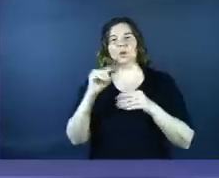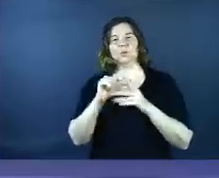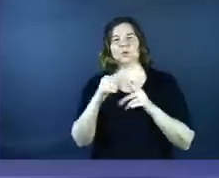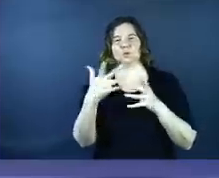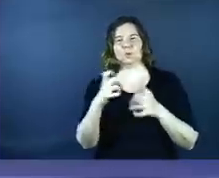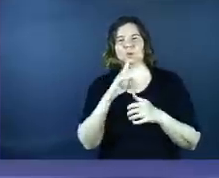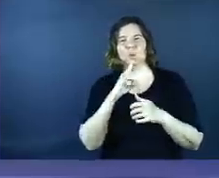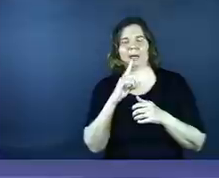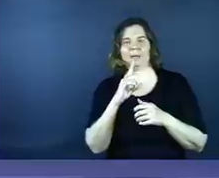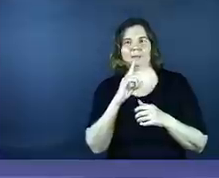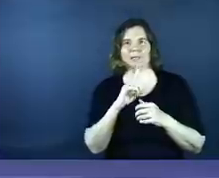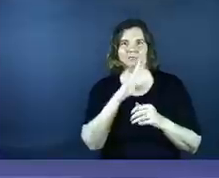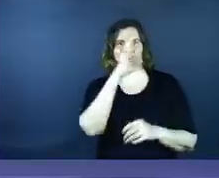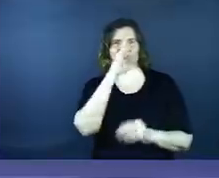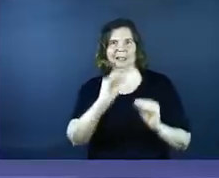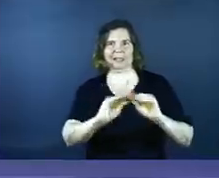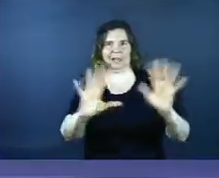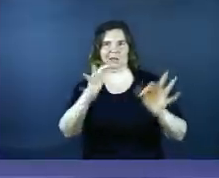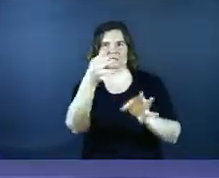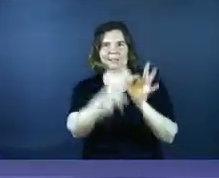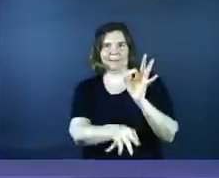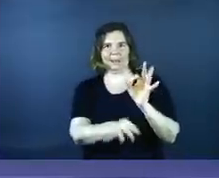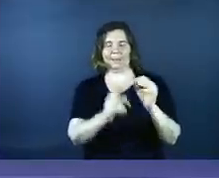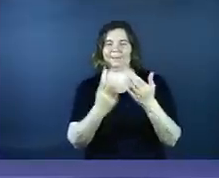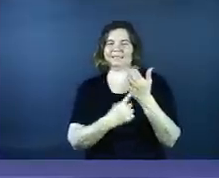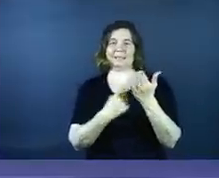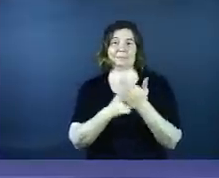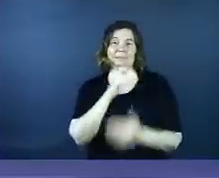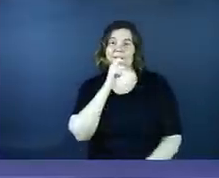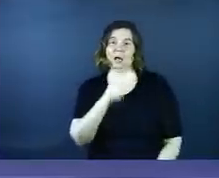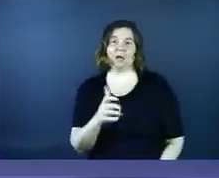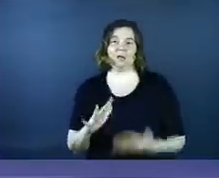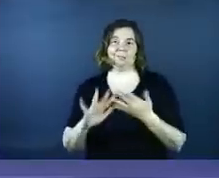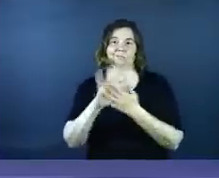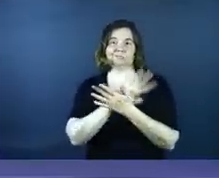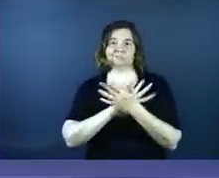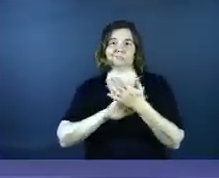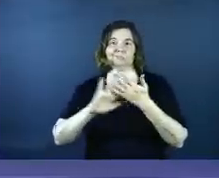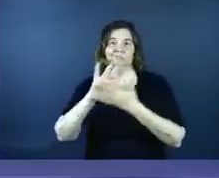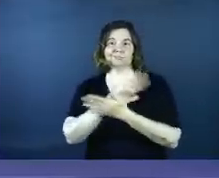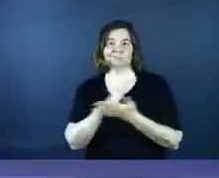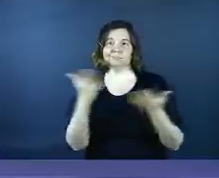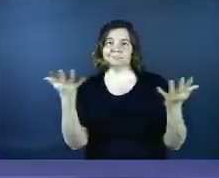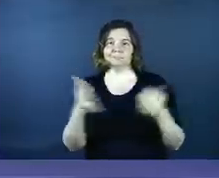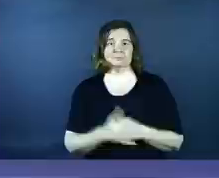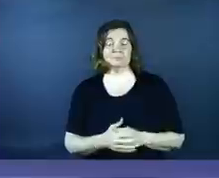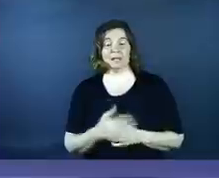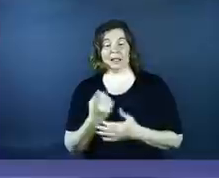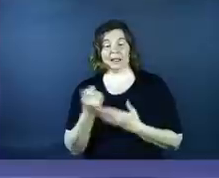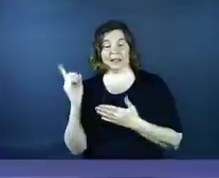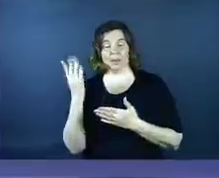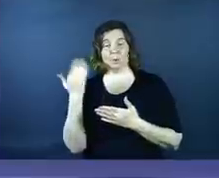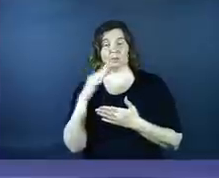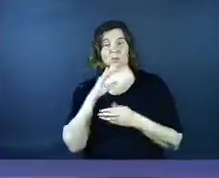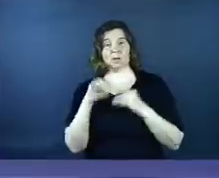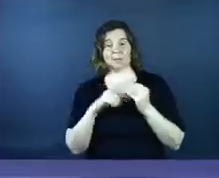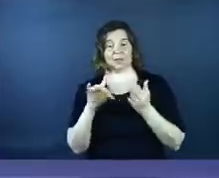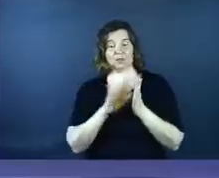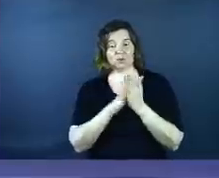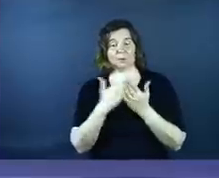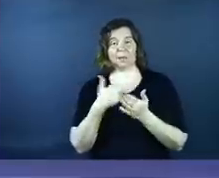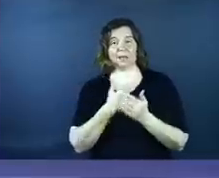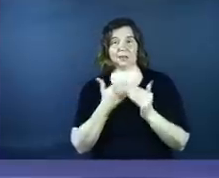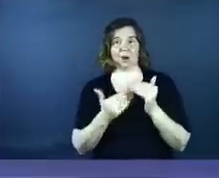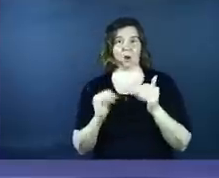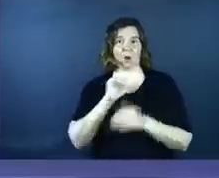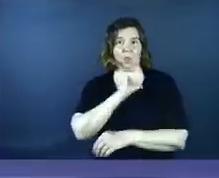it to be super straightforward and simple, and sometimes it's just not in the scripture that way. Last week, we talked about how the scripture is our